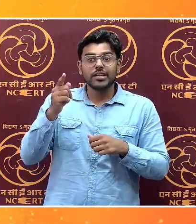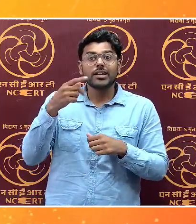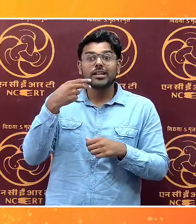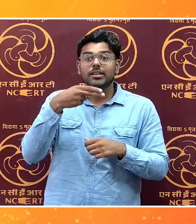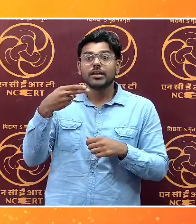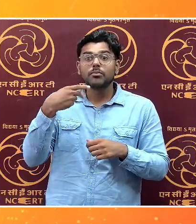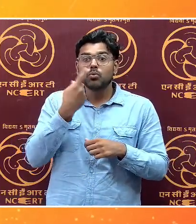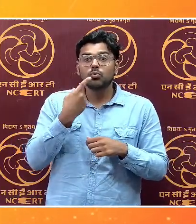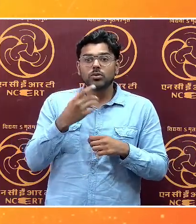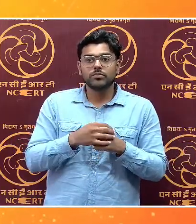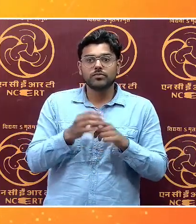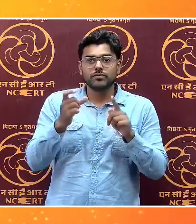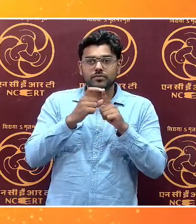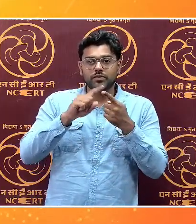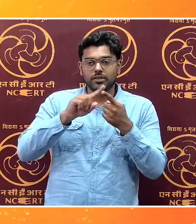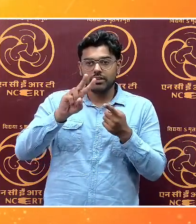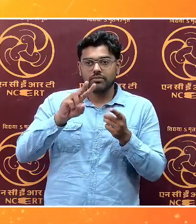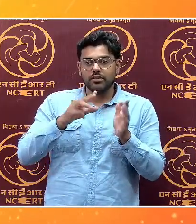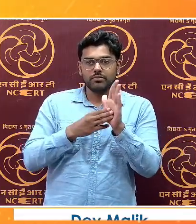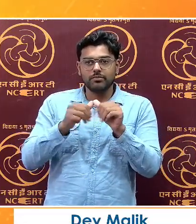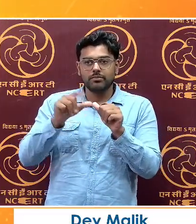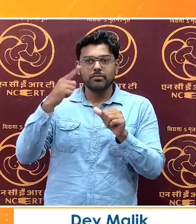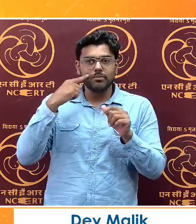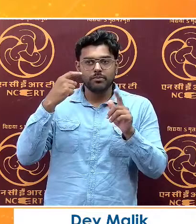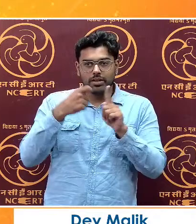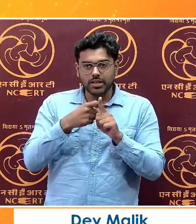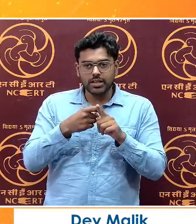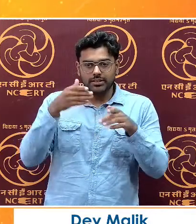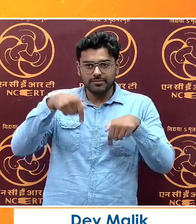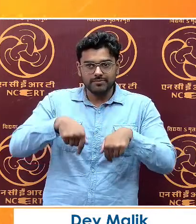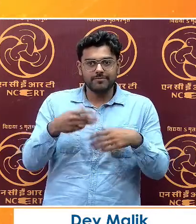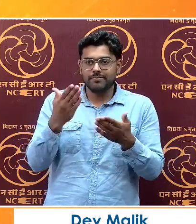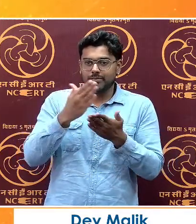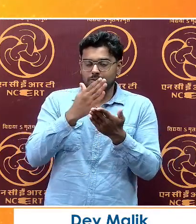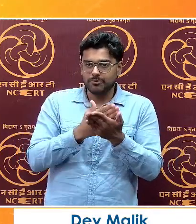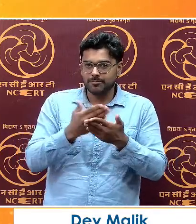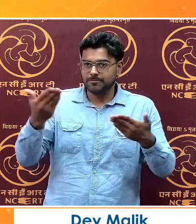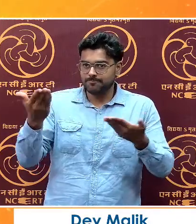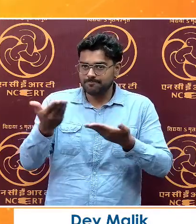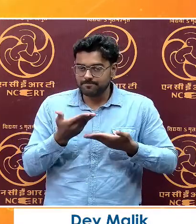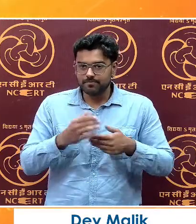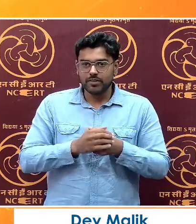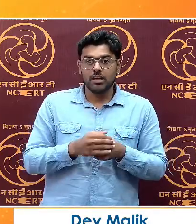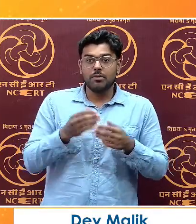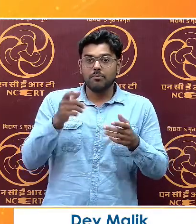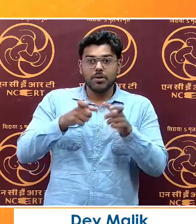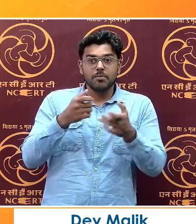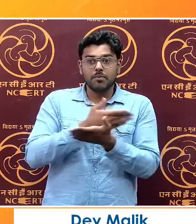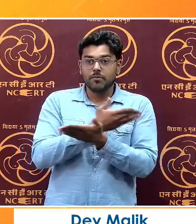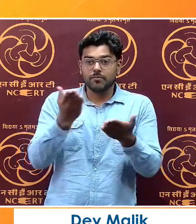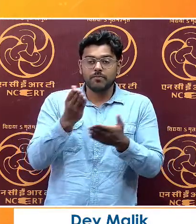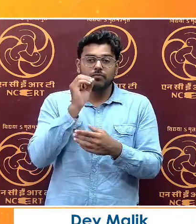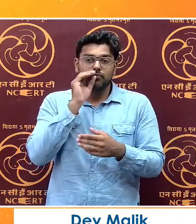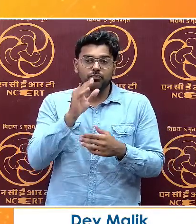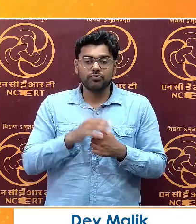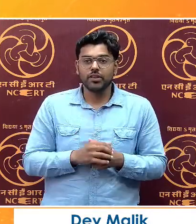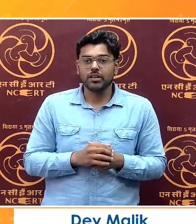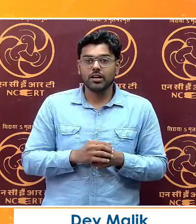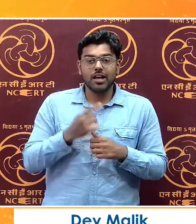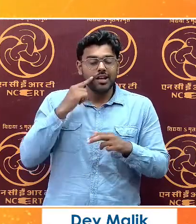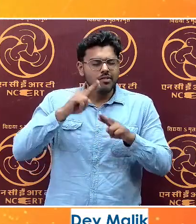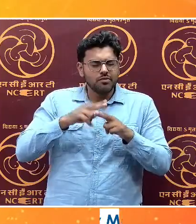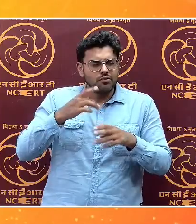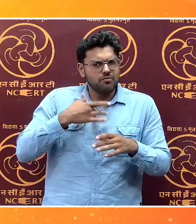Dev Singh. Dev, a very warm welcome to the 2 p.m. session. And here's a piece of information for all our viewers, and that is if you have